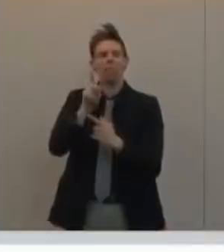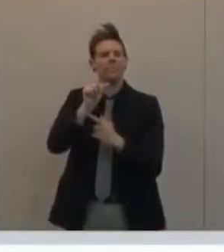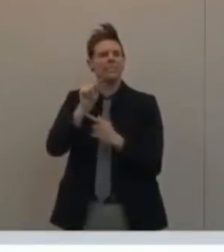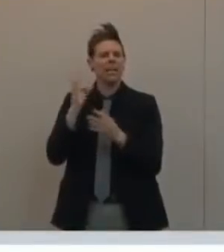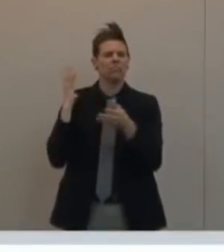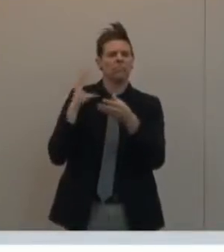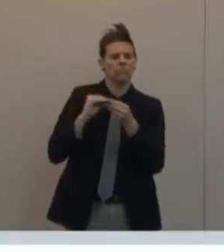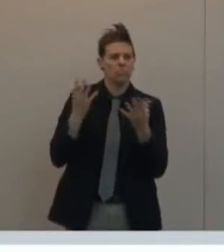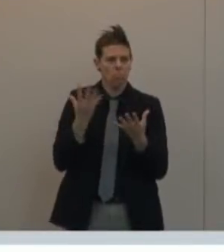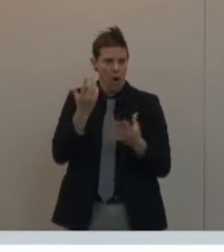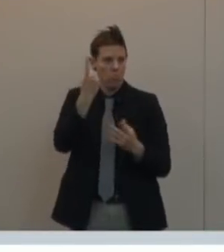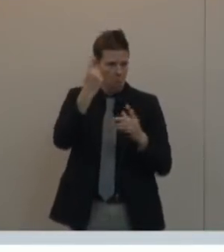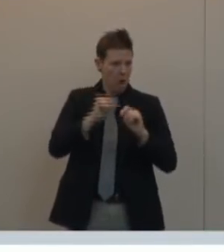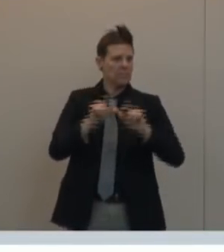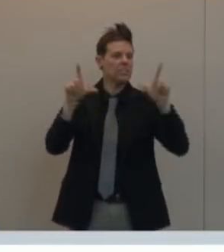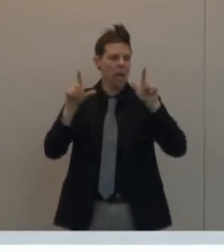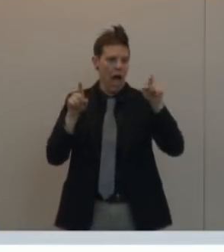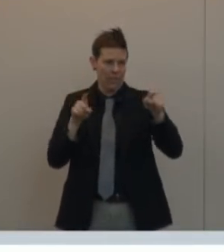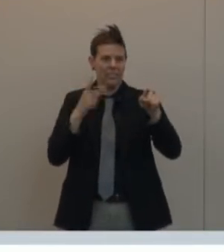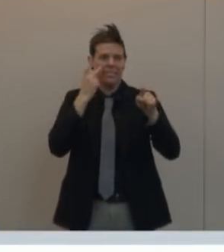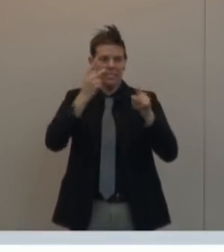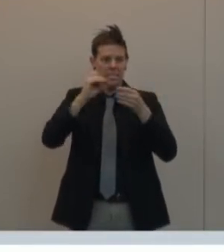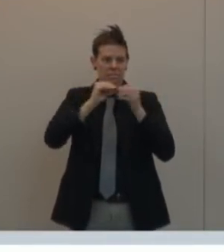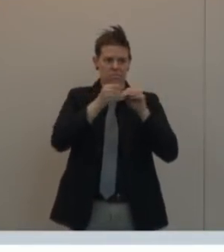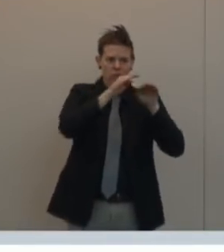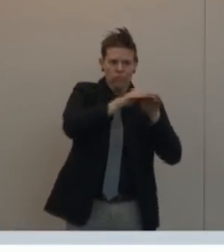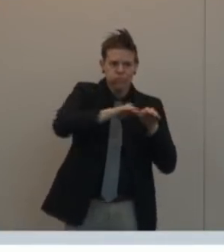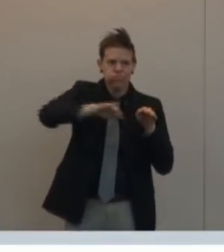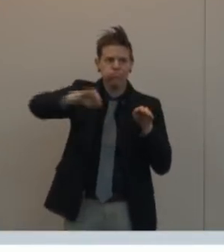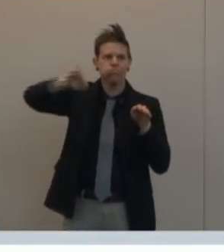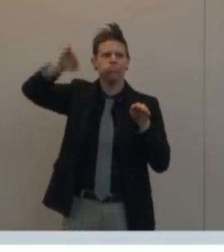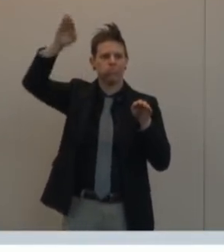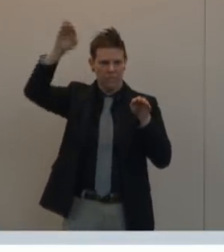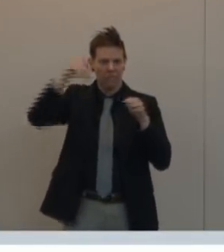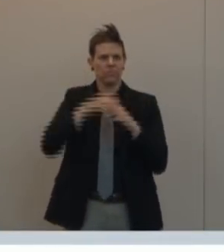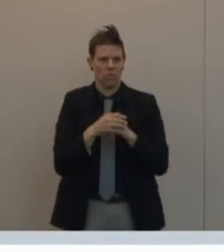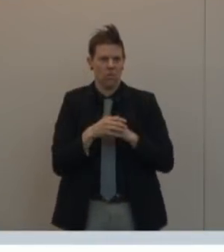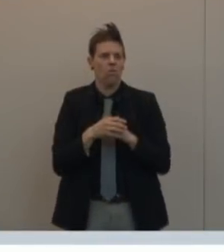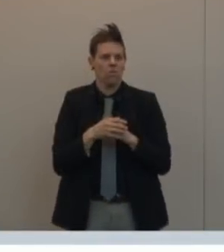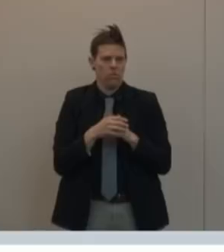that. We've got a total of